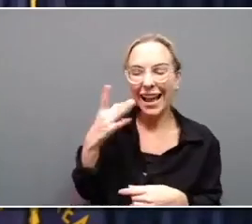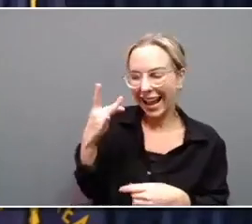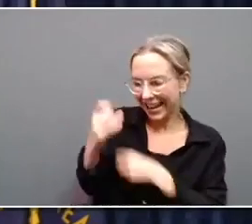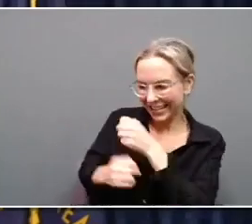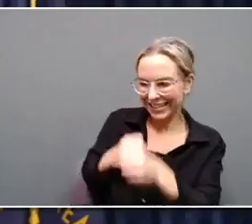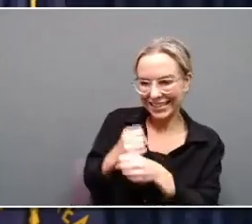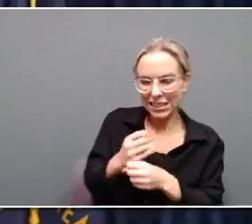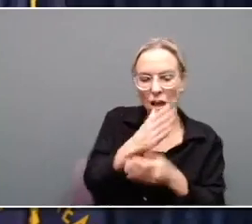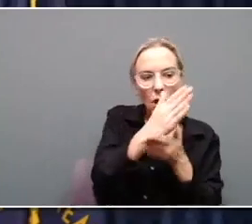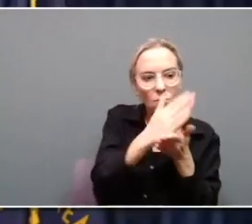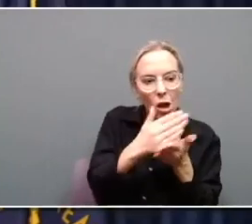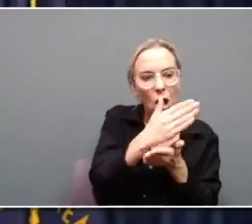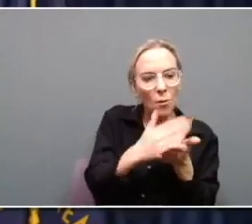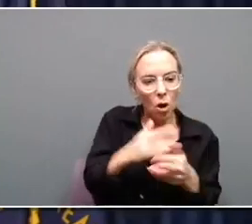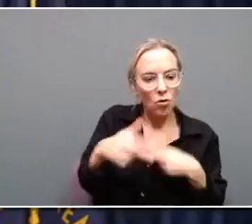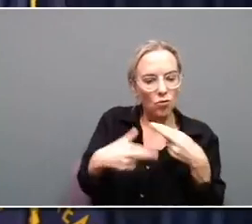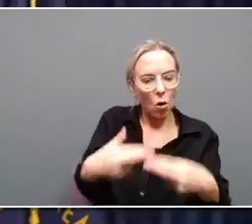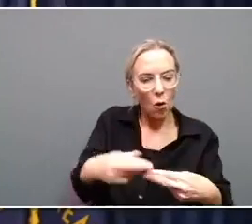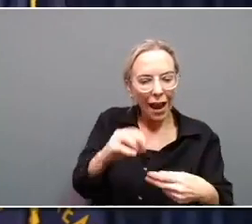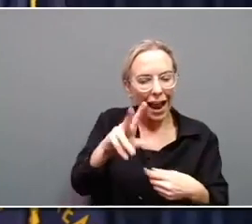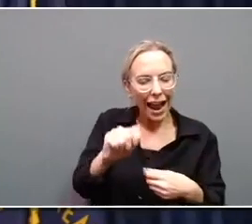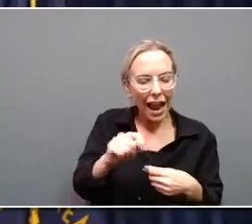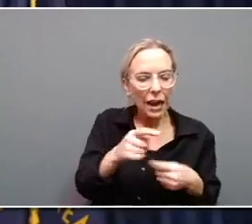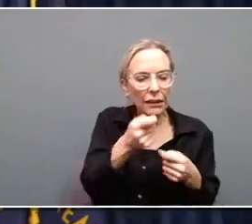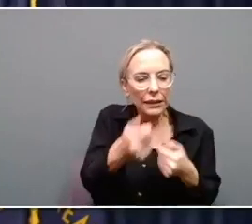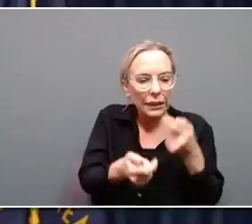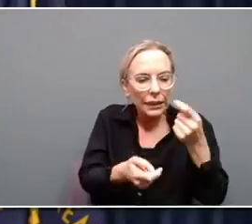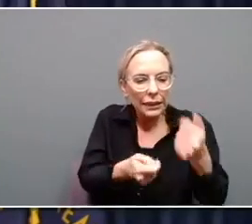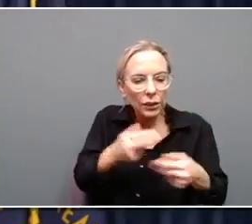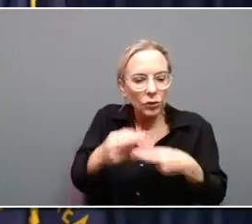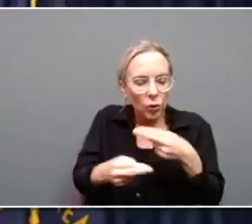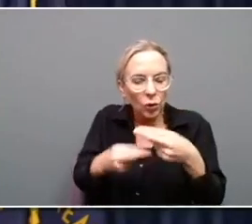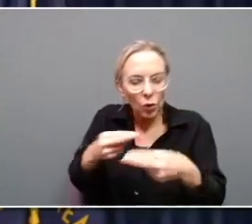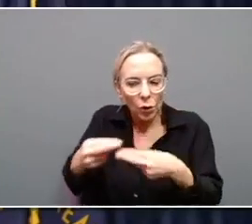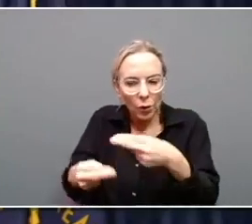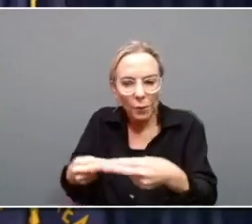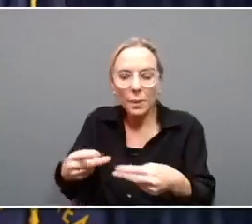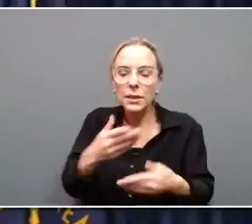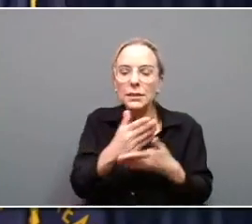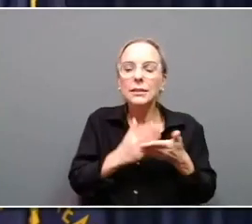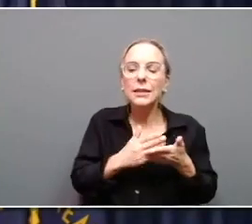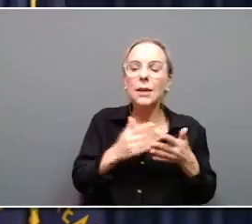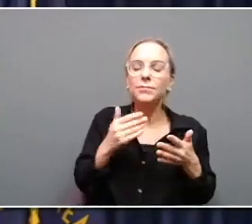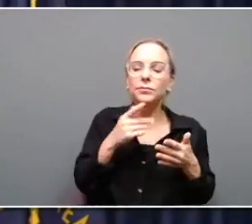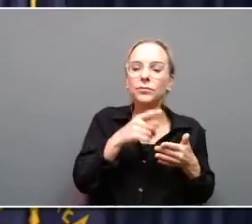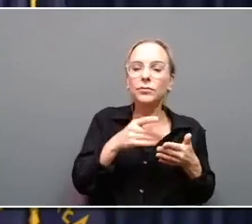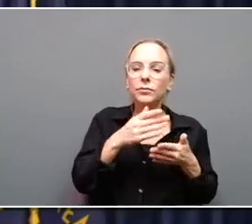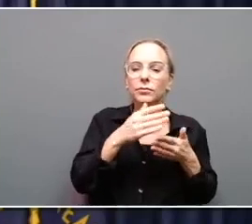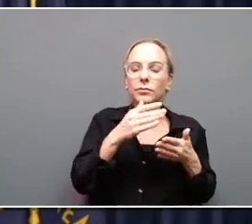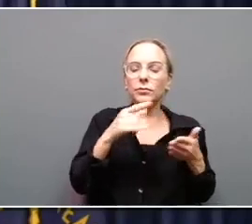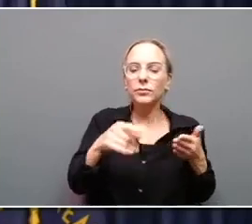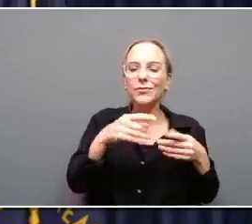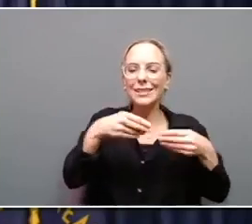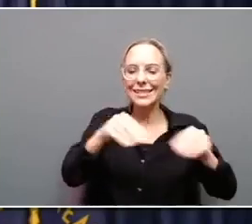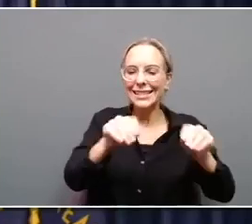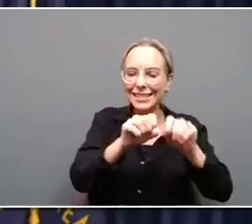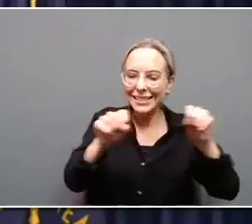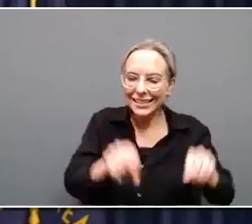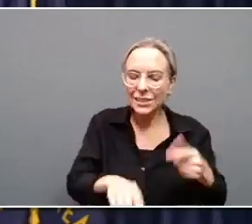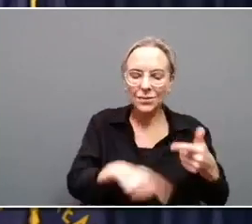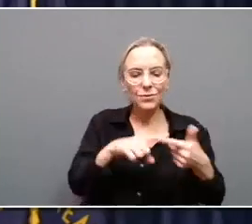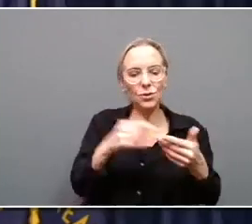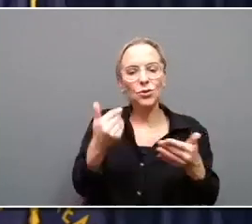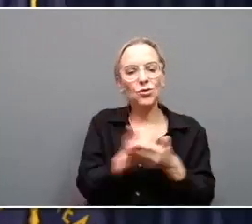been rolled out, a little at a time. Previous phases have included a standardized point of sale system, a new flat place